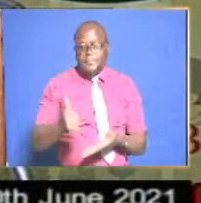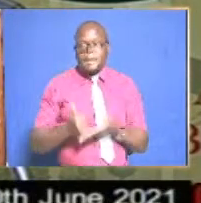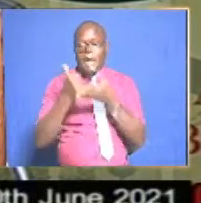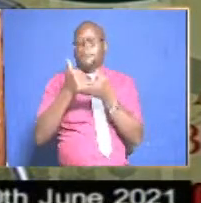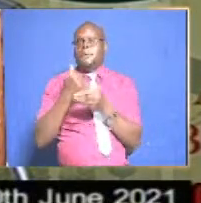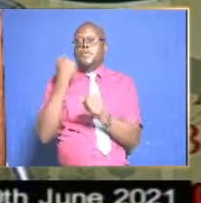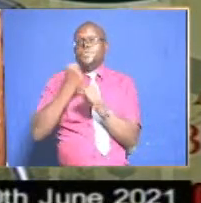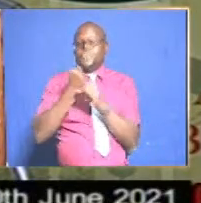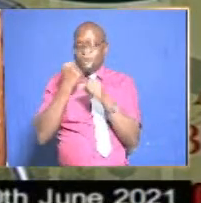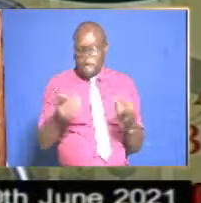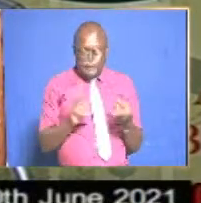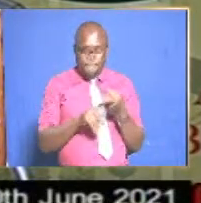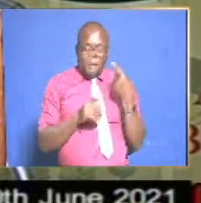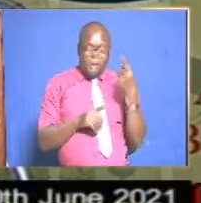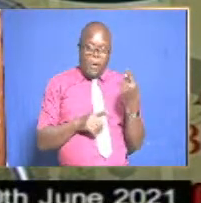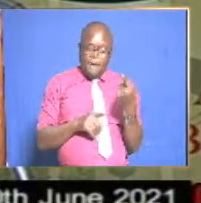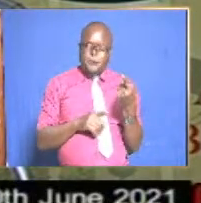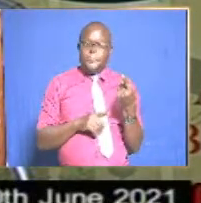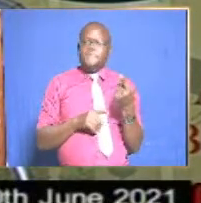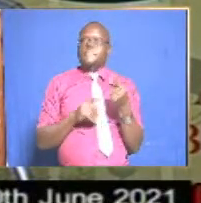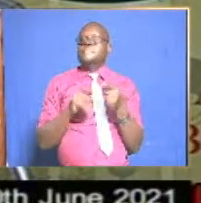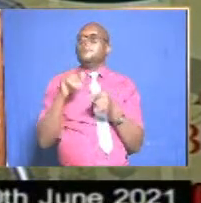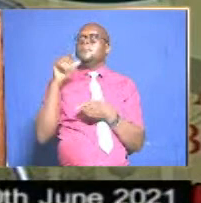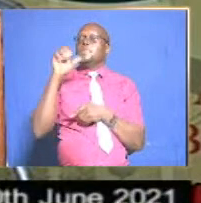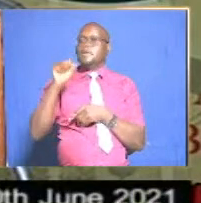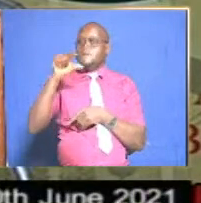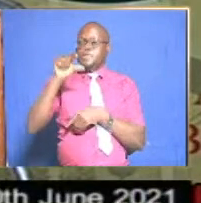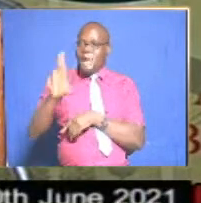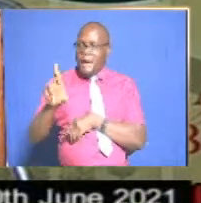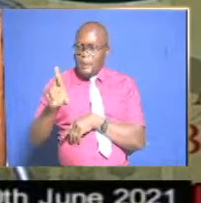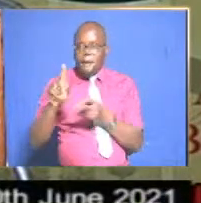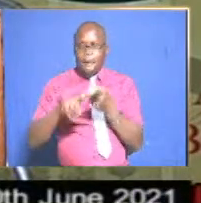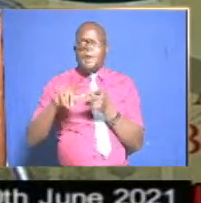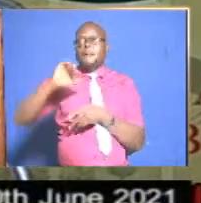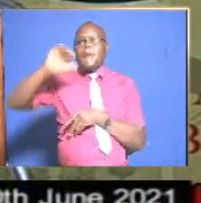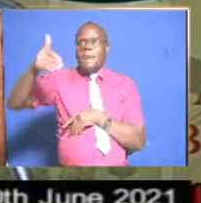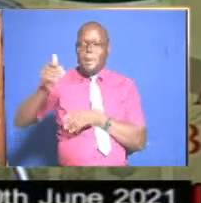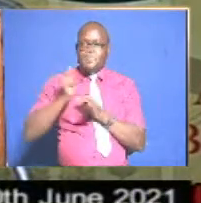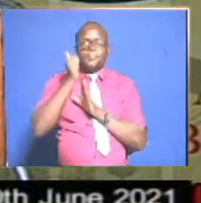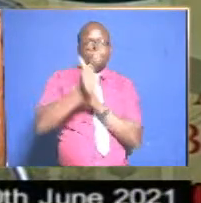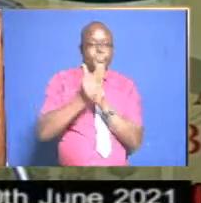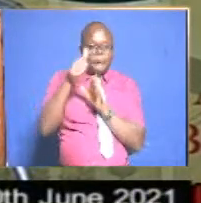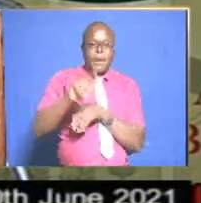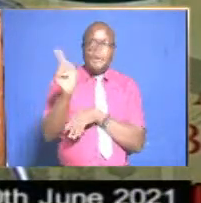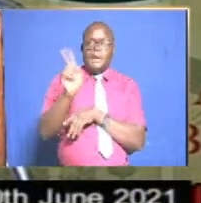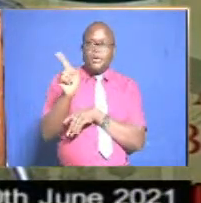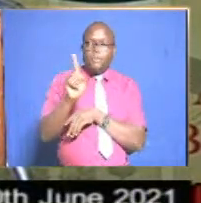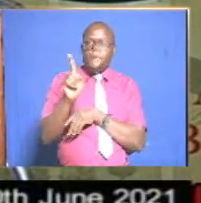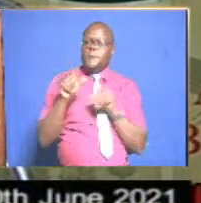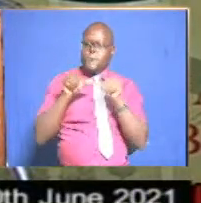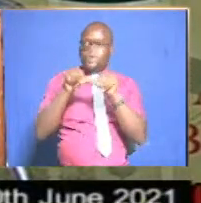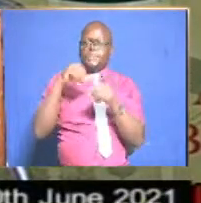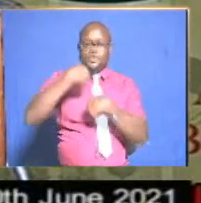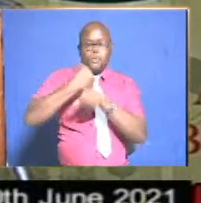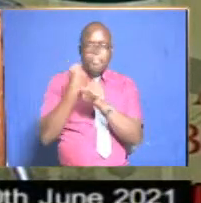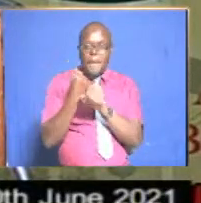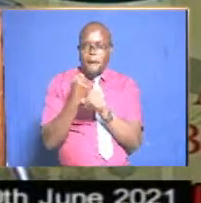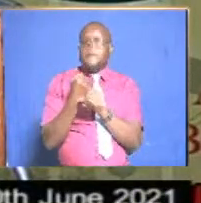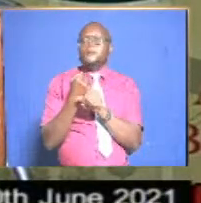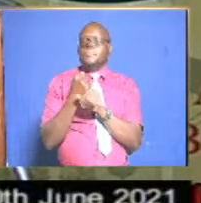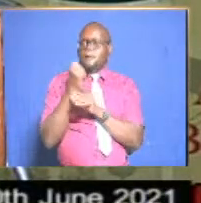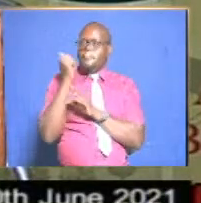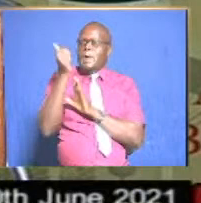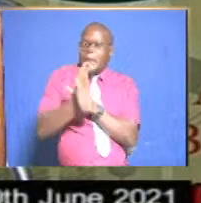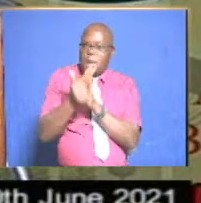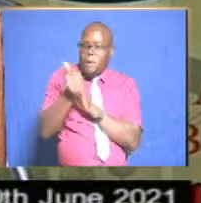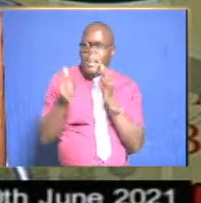include, one, the standard gauge railway and the urban commuter rail in Nairobi, the ongoing rehabilitation of meter gauge railway